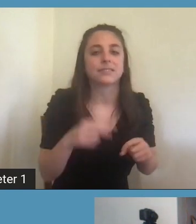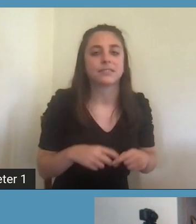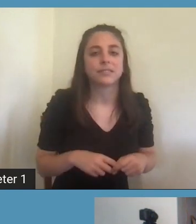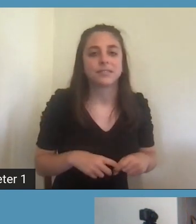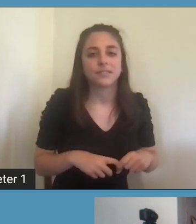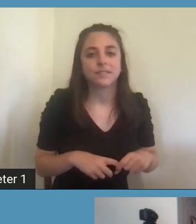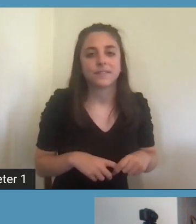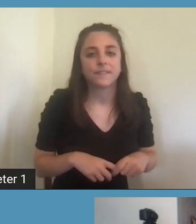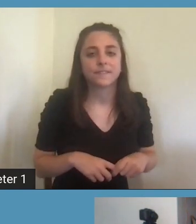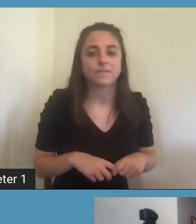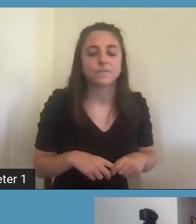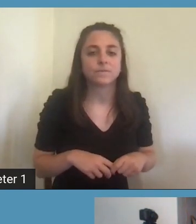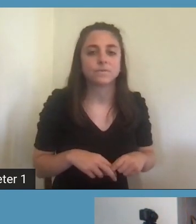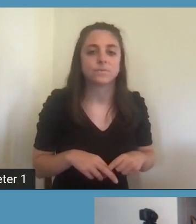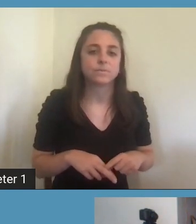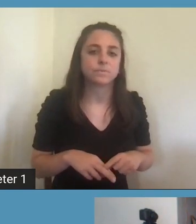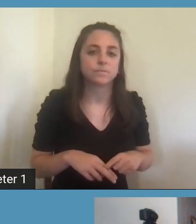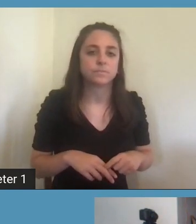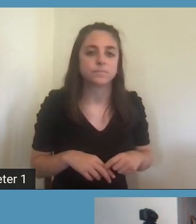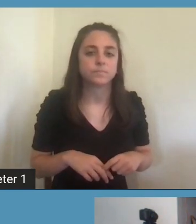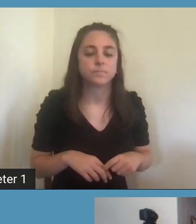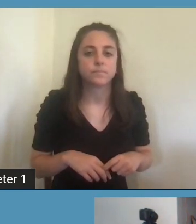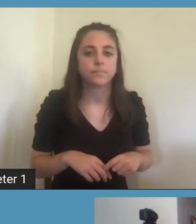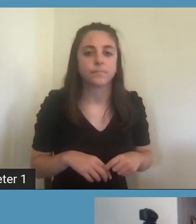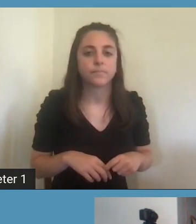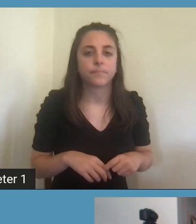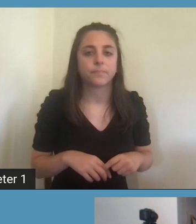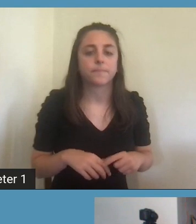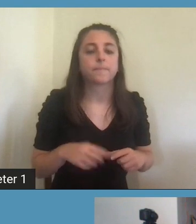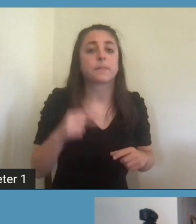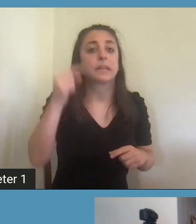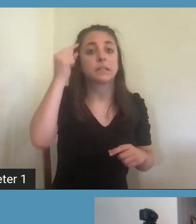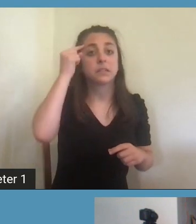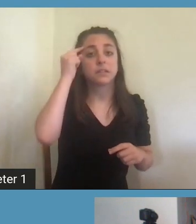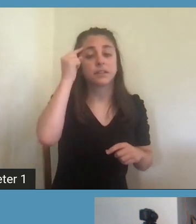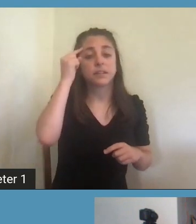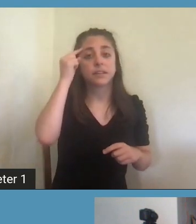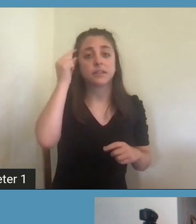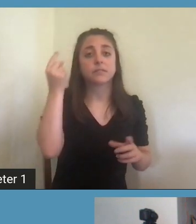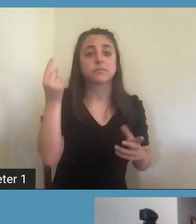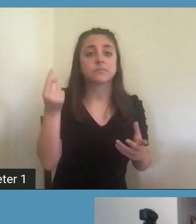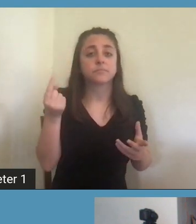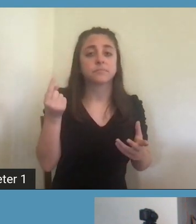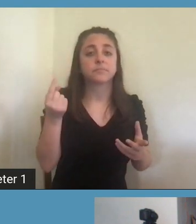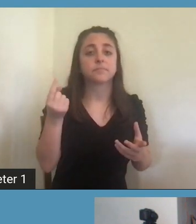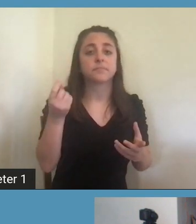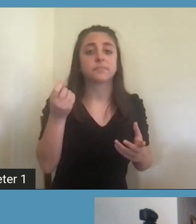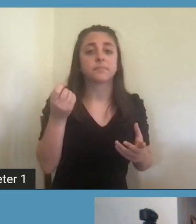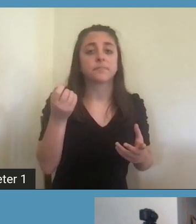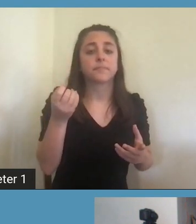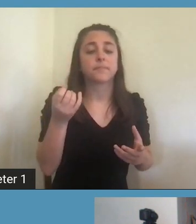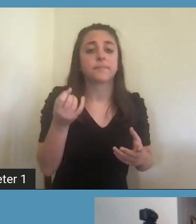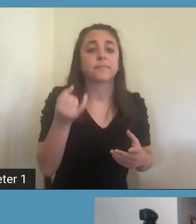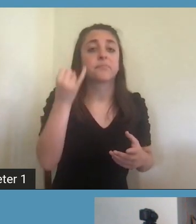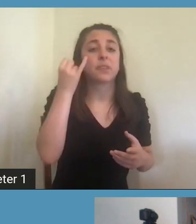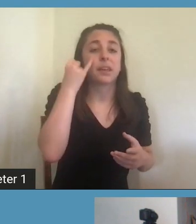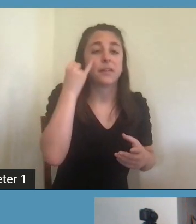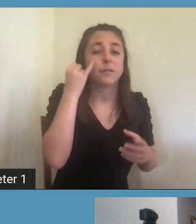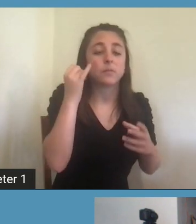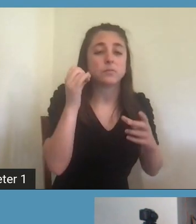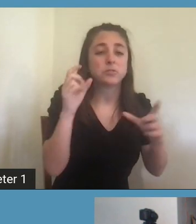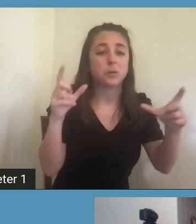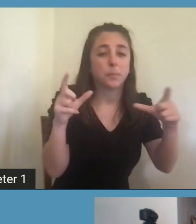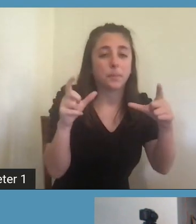has a reflective surface. I think if you're shooting like on a smaller